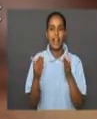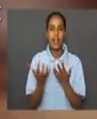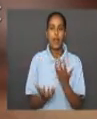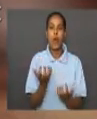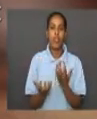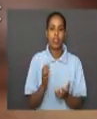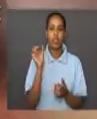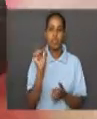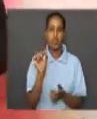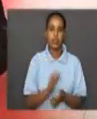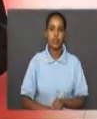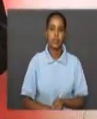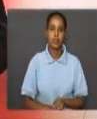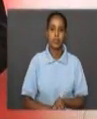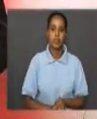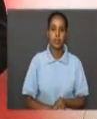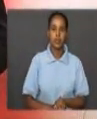point.